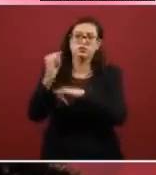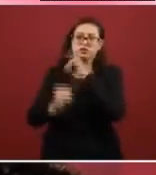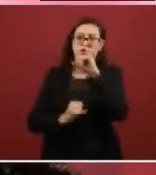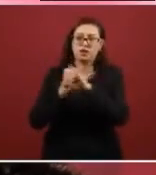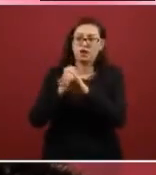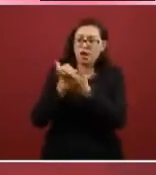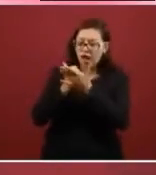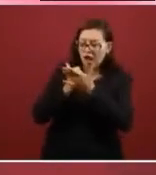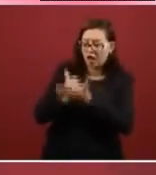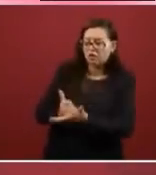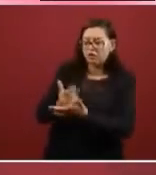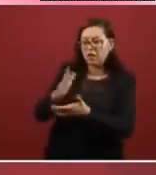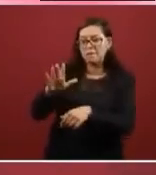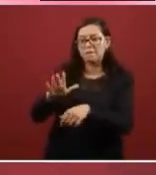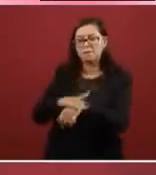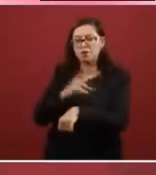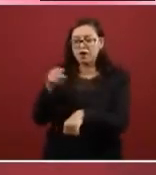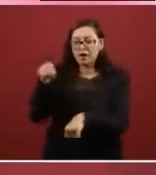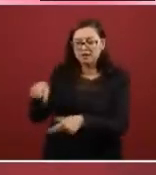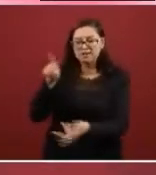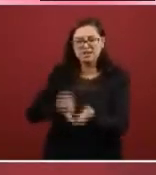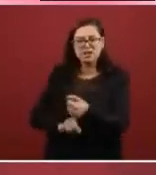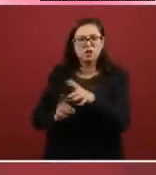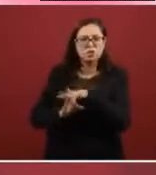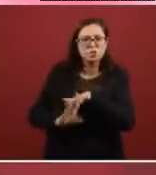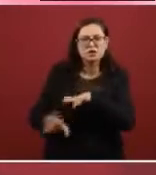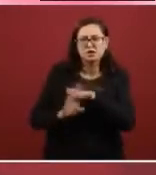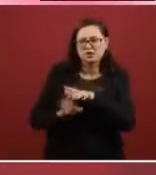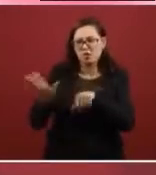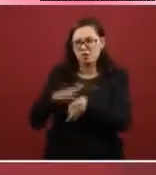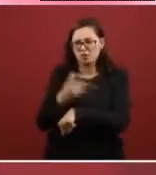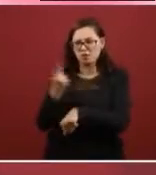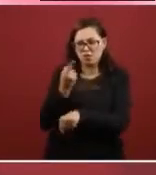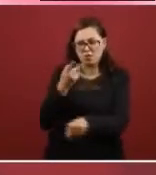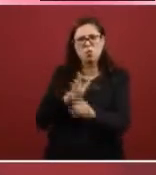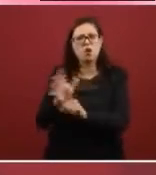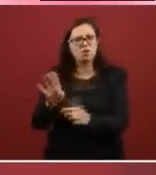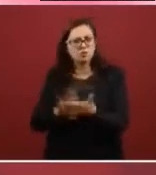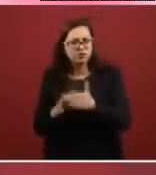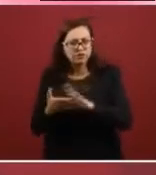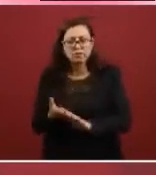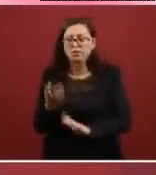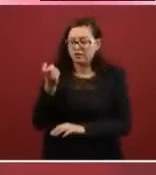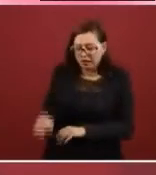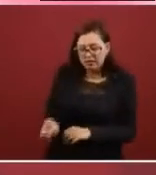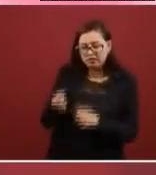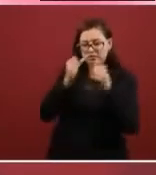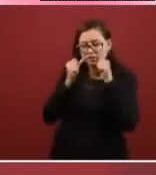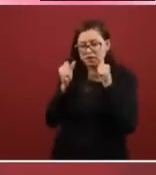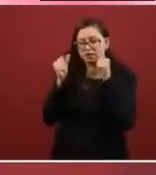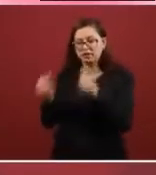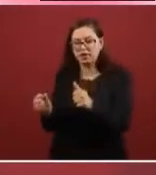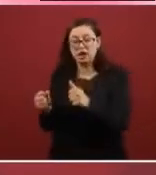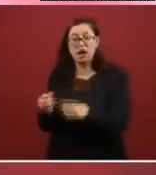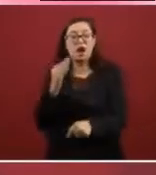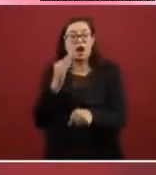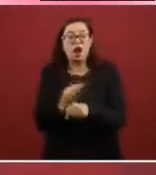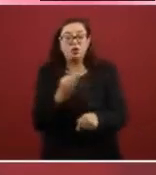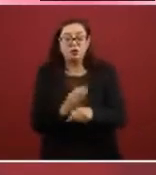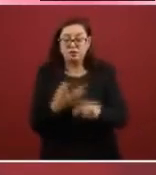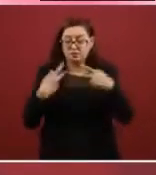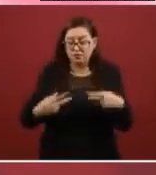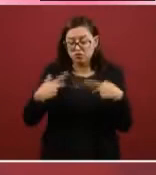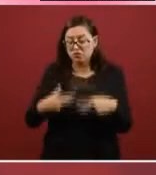causes that are generating the migratory flows. El problema de la migración que estamos enfrentando es una what we're dealing with is a